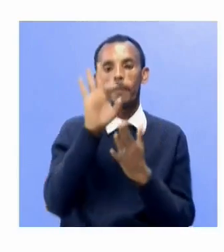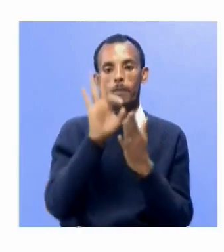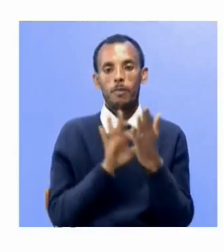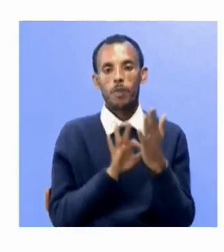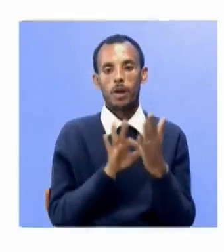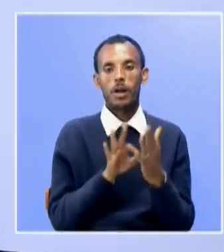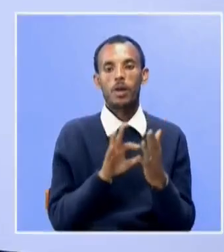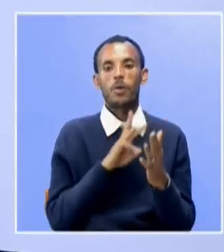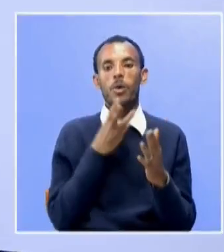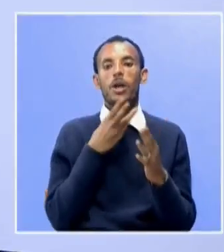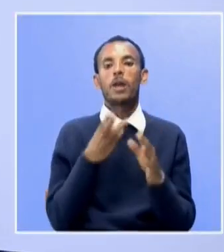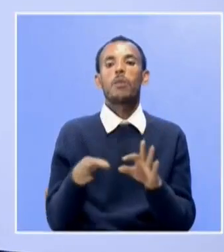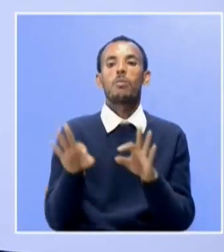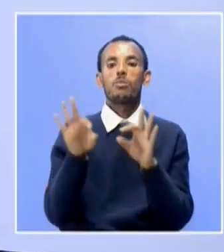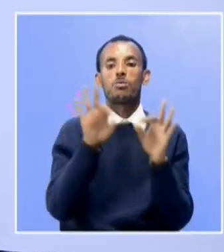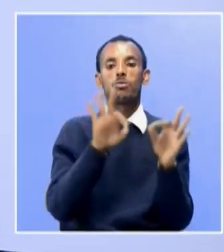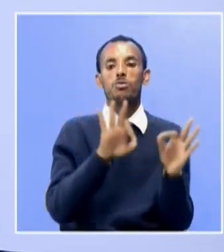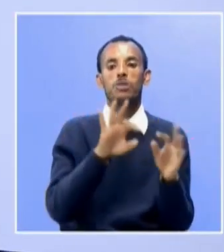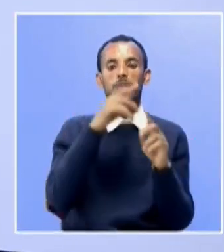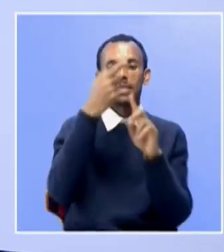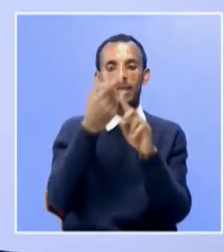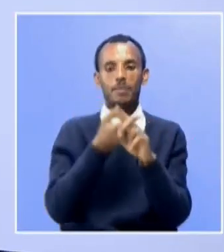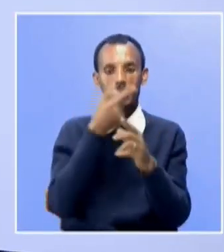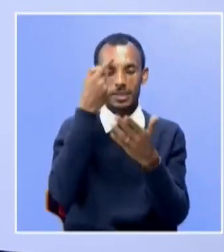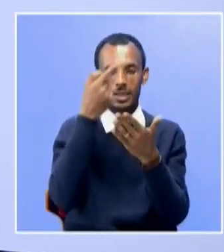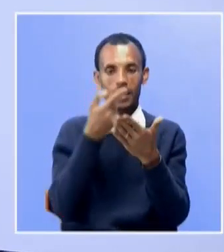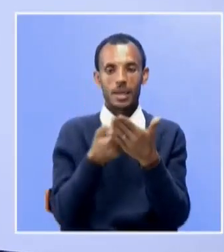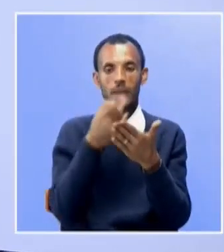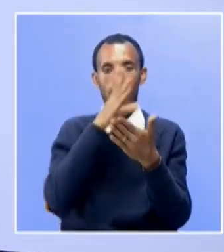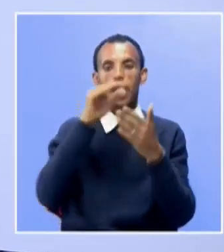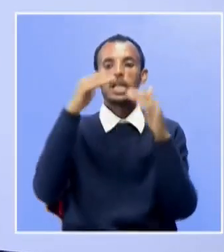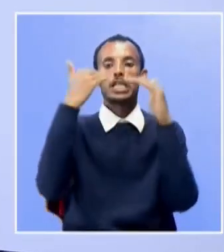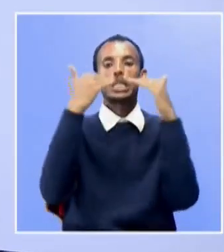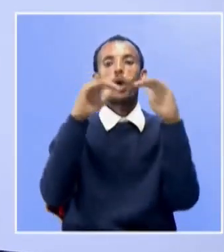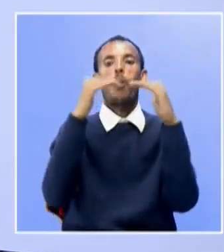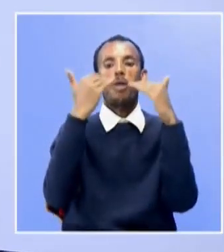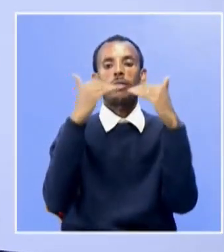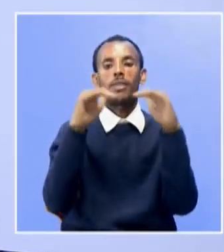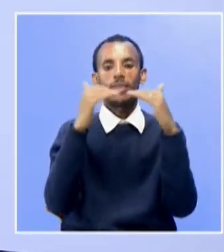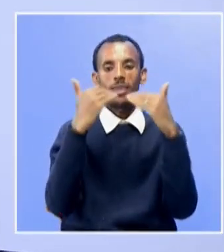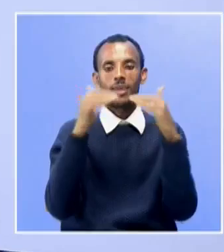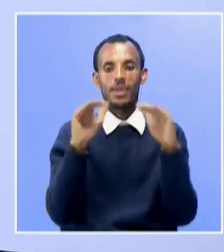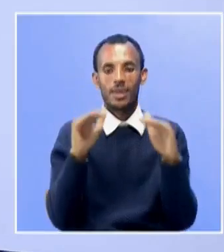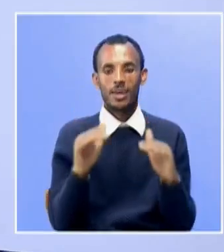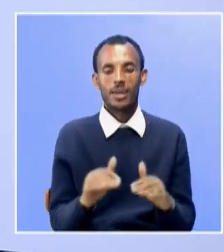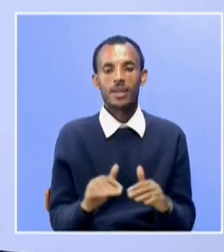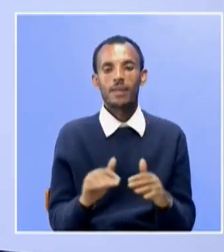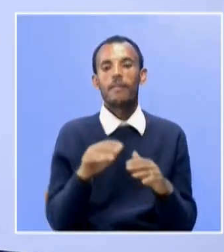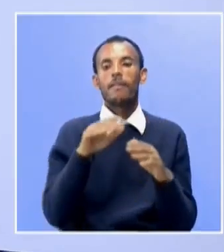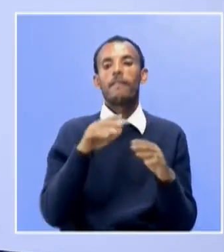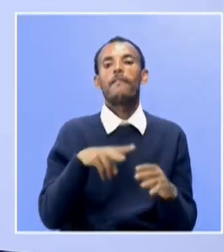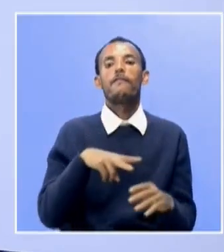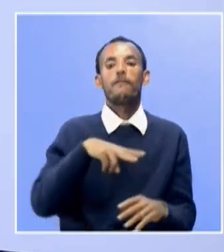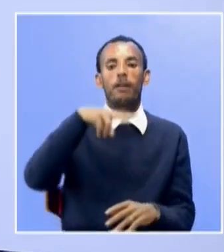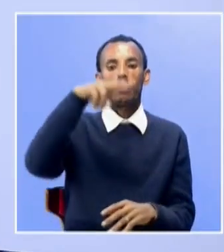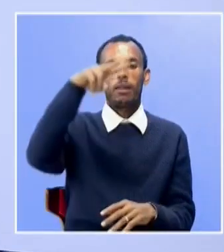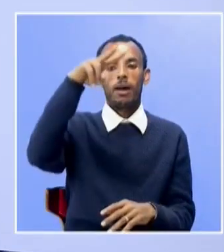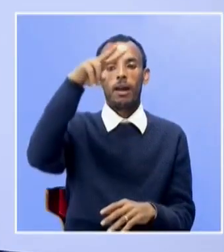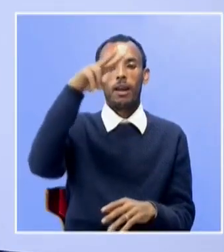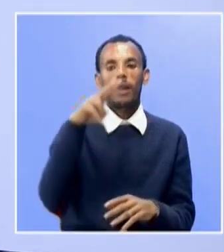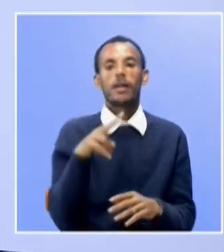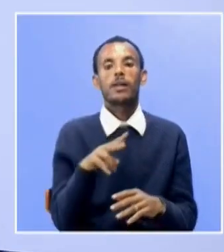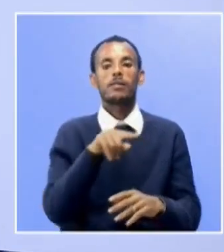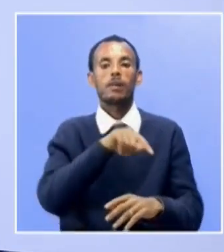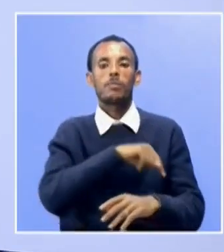so we'll put the months here, and the quantities, the measured quantities on this vertical axis, the temperature will be